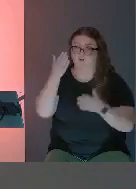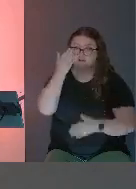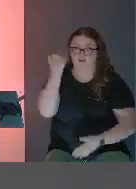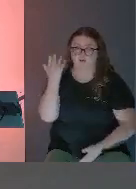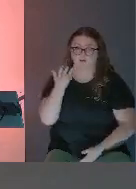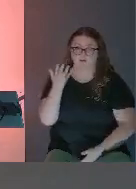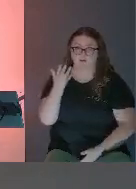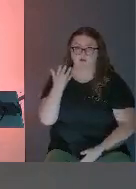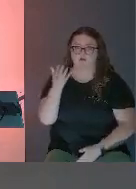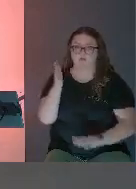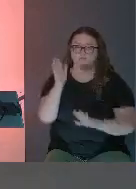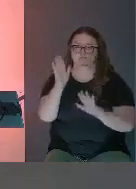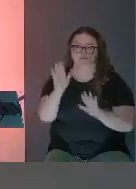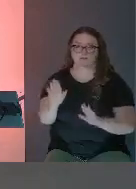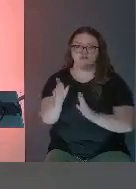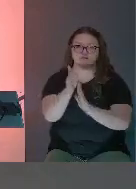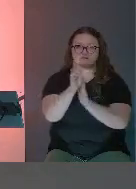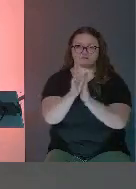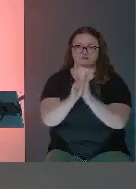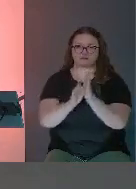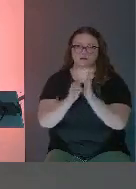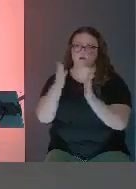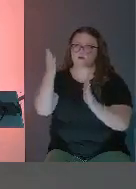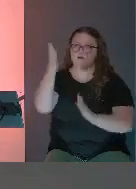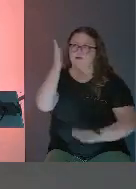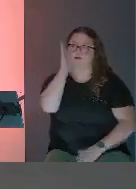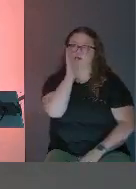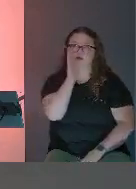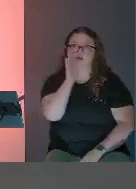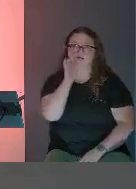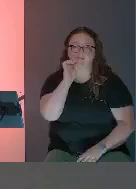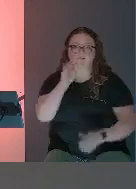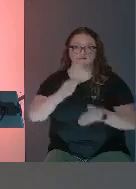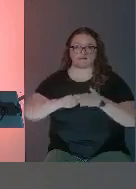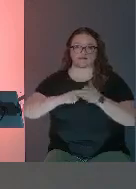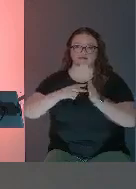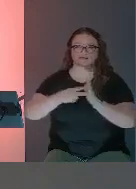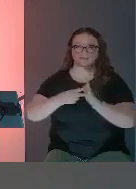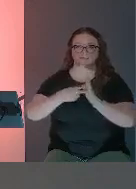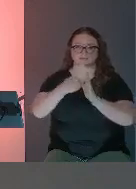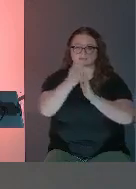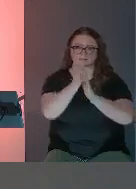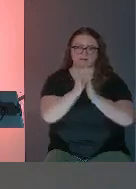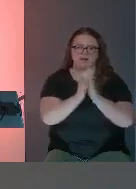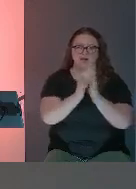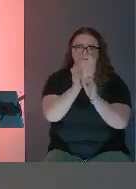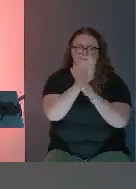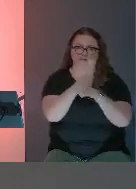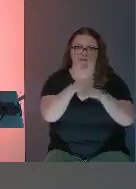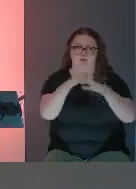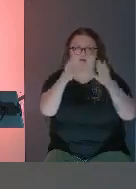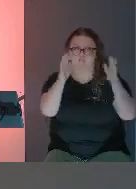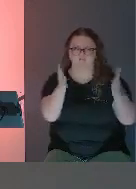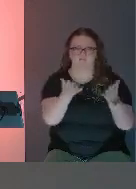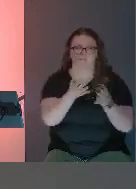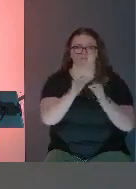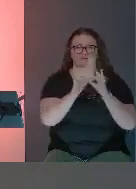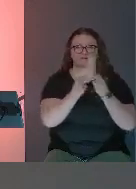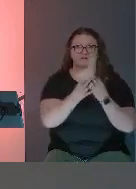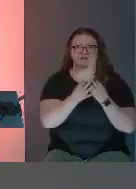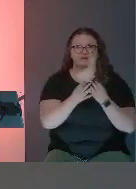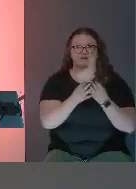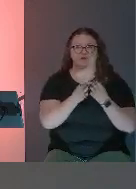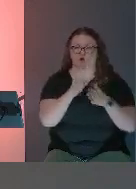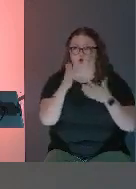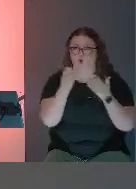incredible design that God intended when he designed the family, when he brought all these things together.